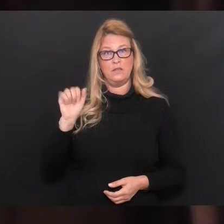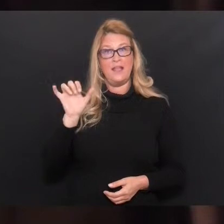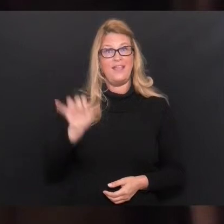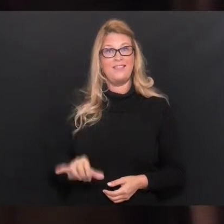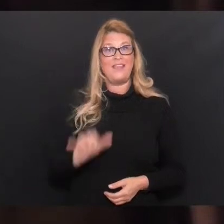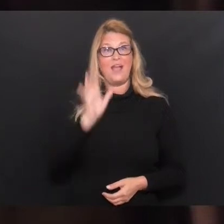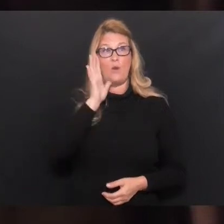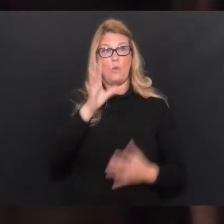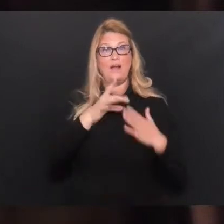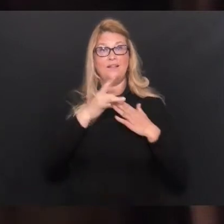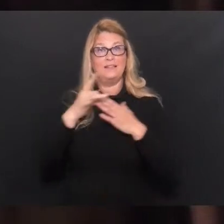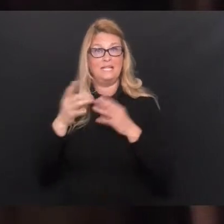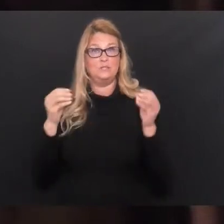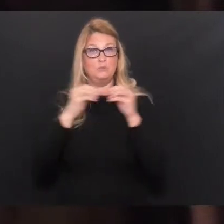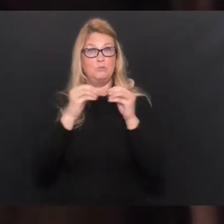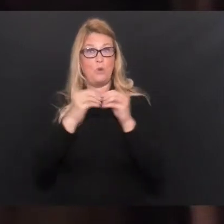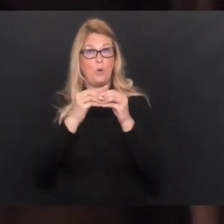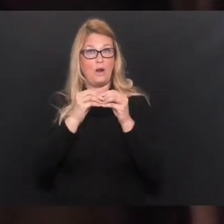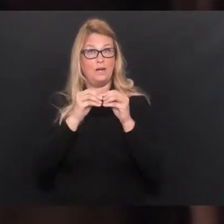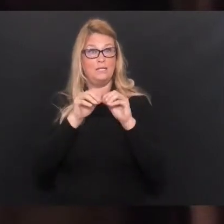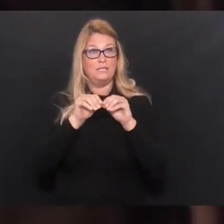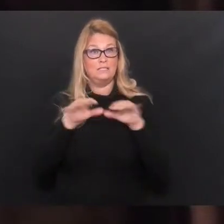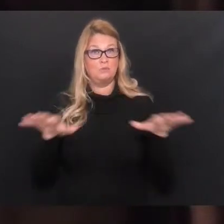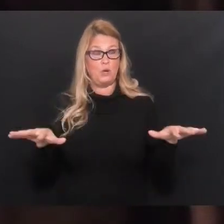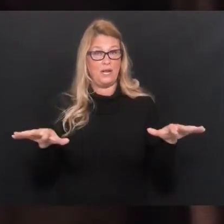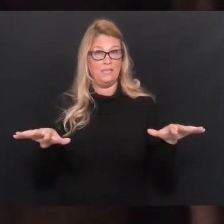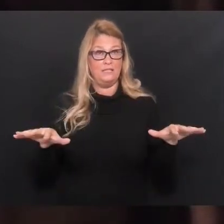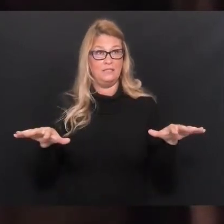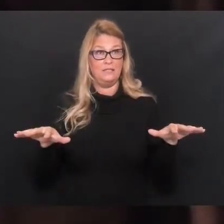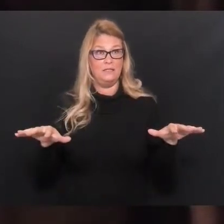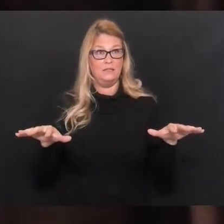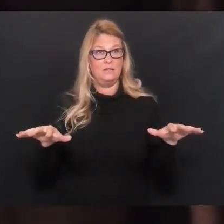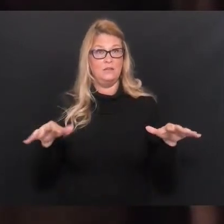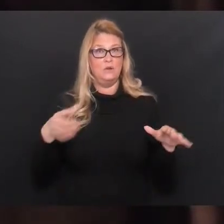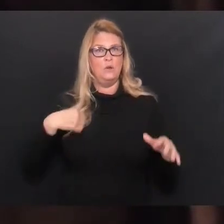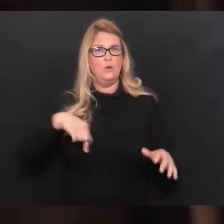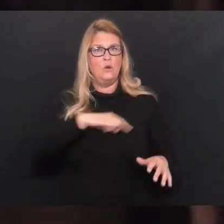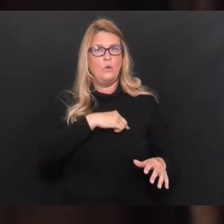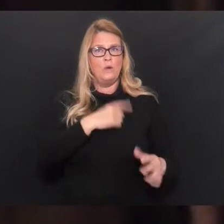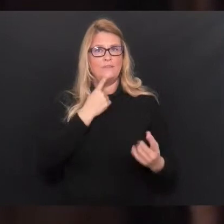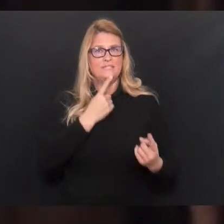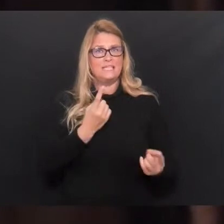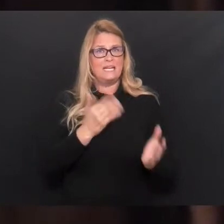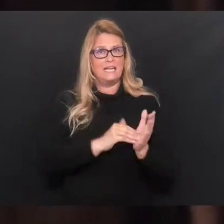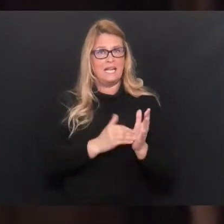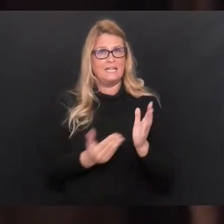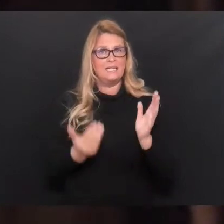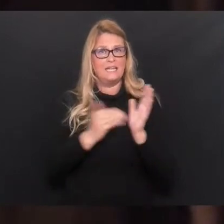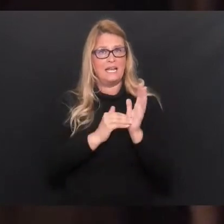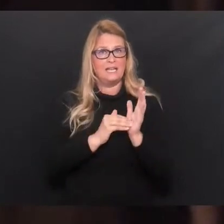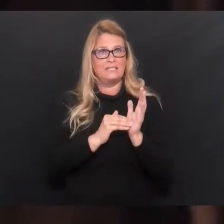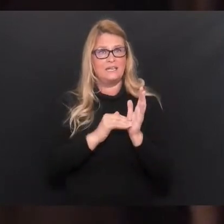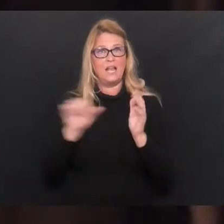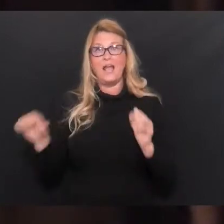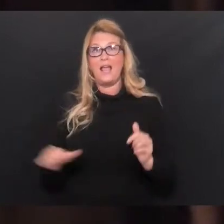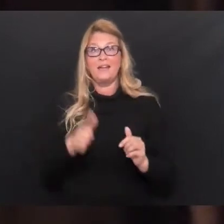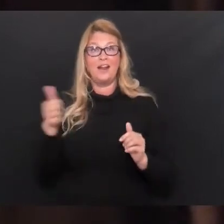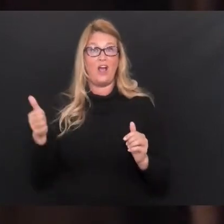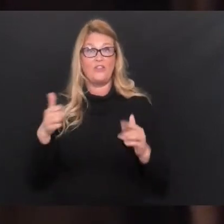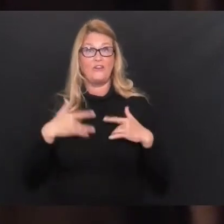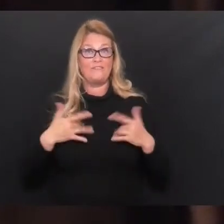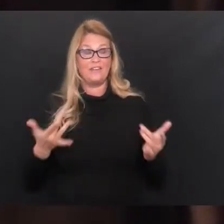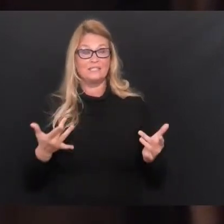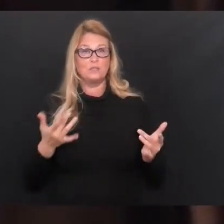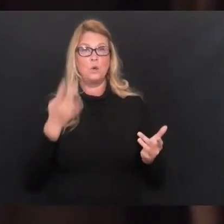to more spread. And as we've said repeatedly on these press briefings and other venues, we